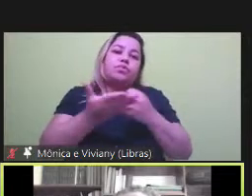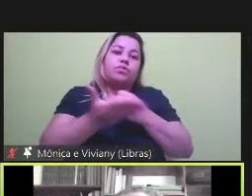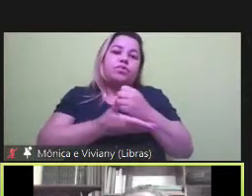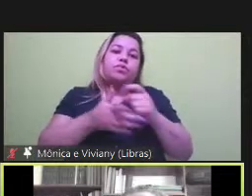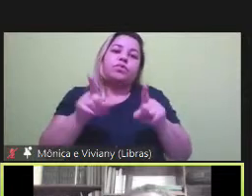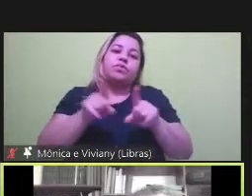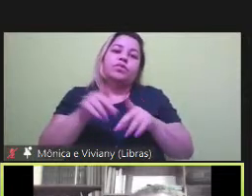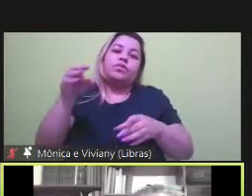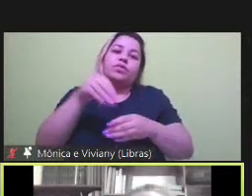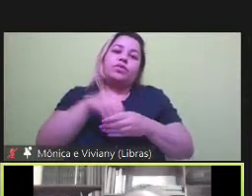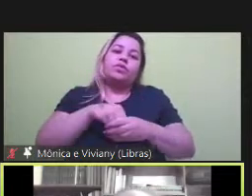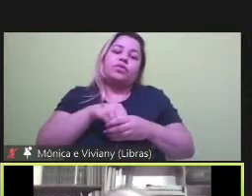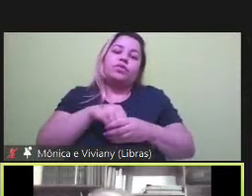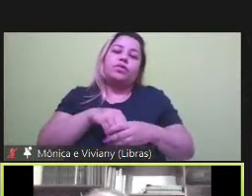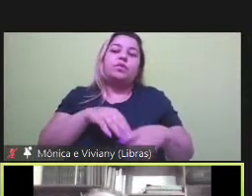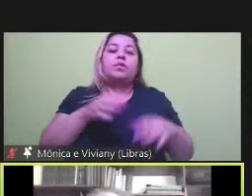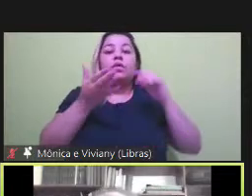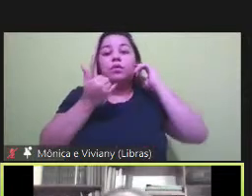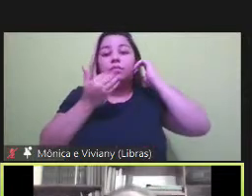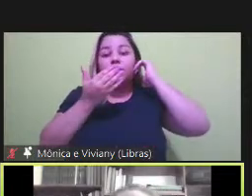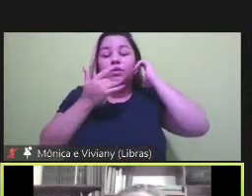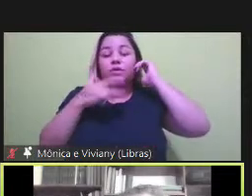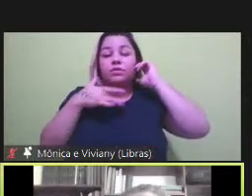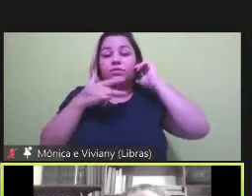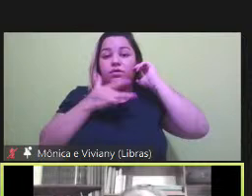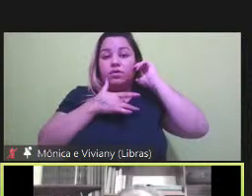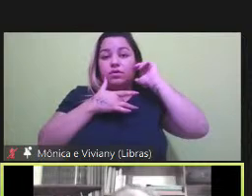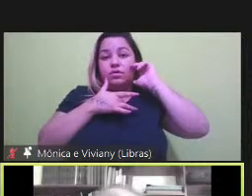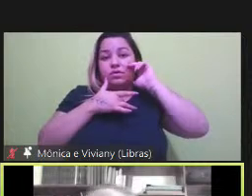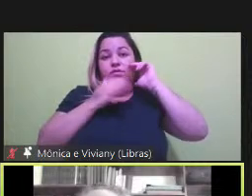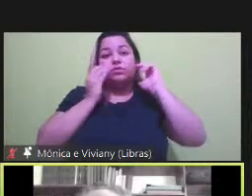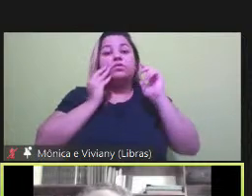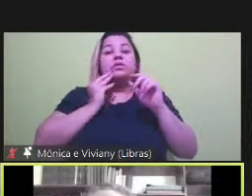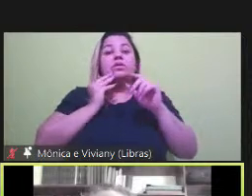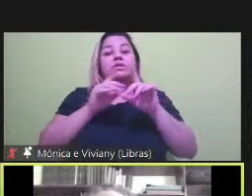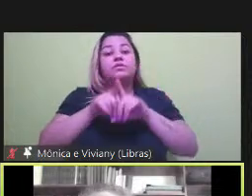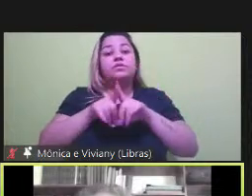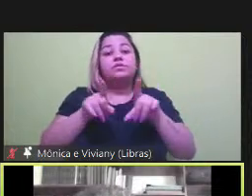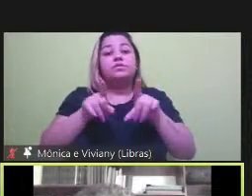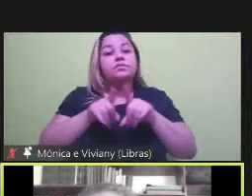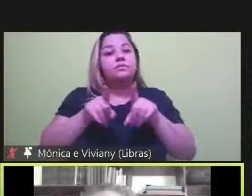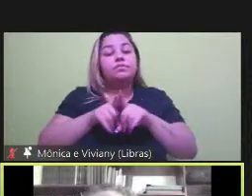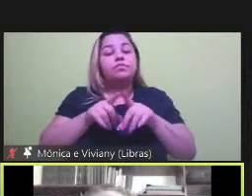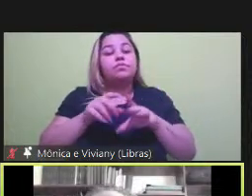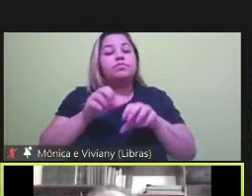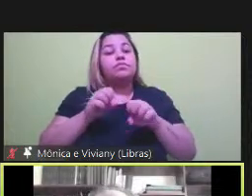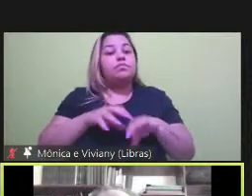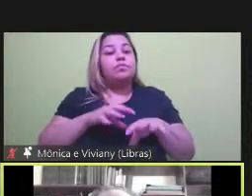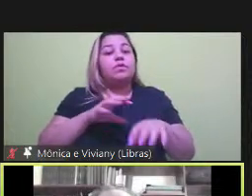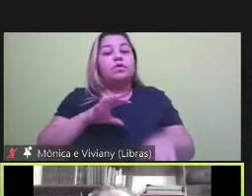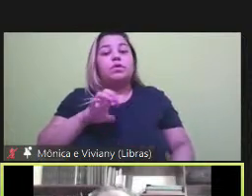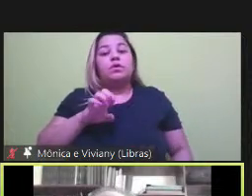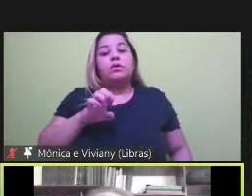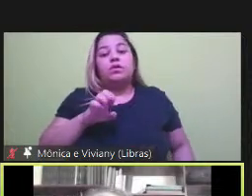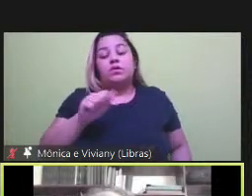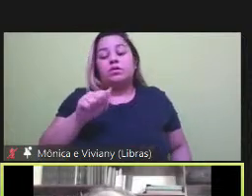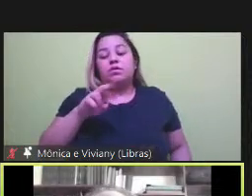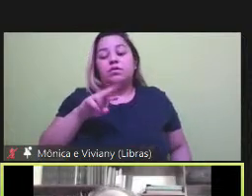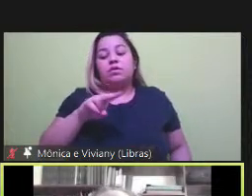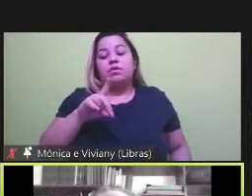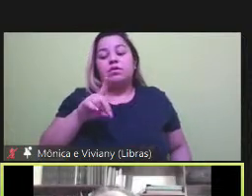this respect of healthy nutrition habits, we're going to approach this topic. In terms of physical education, this one here, they would